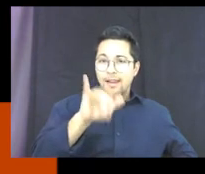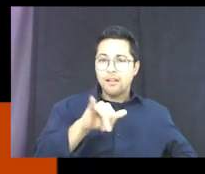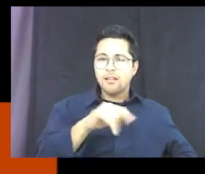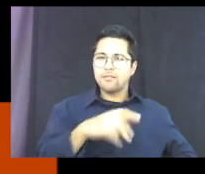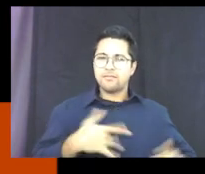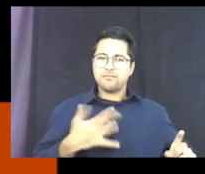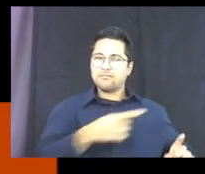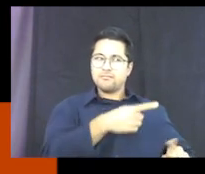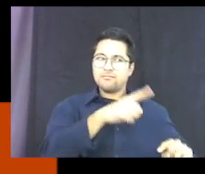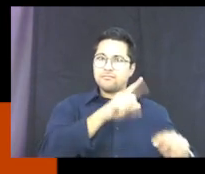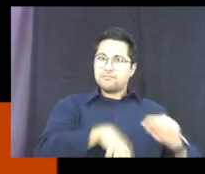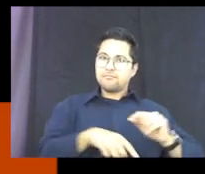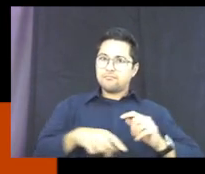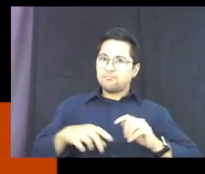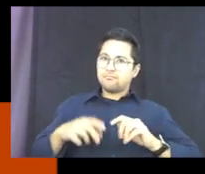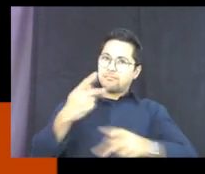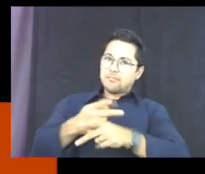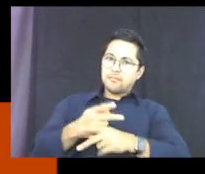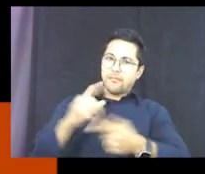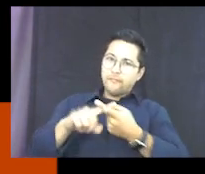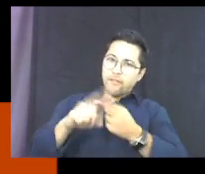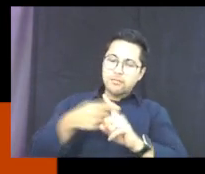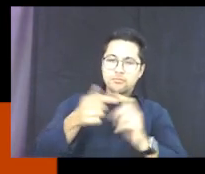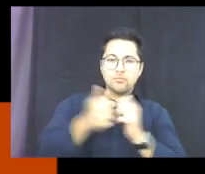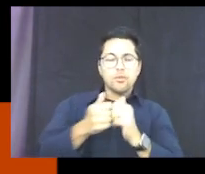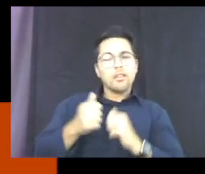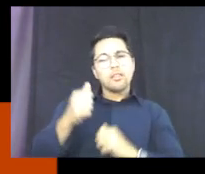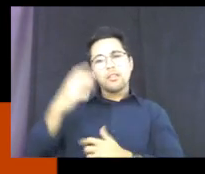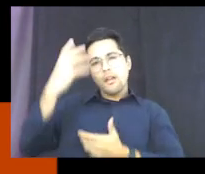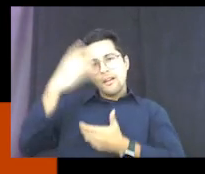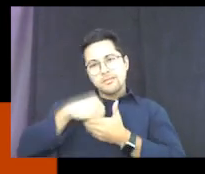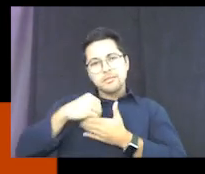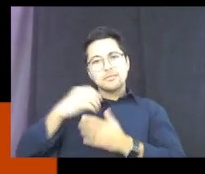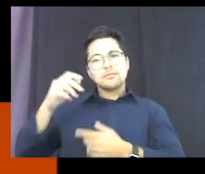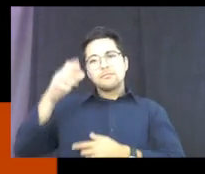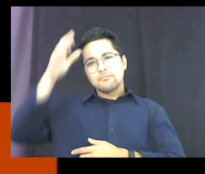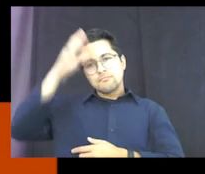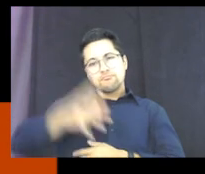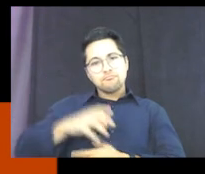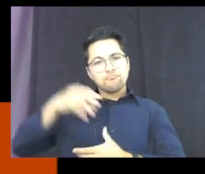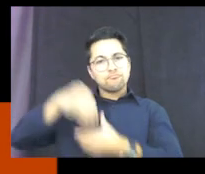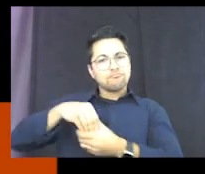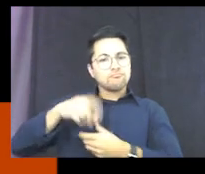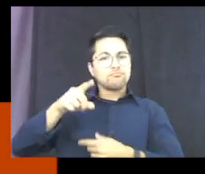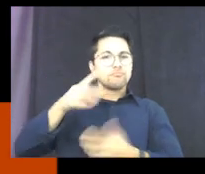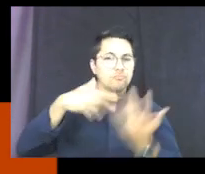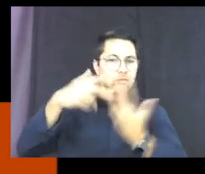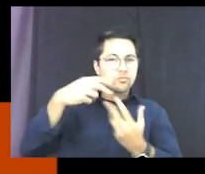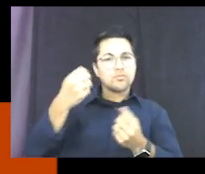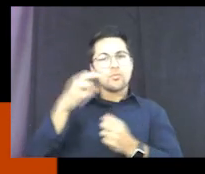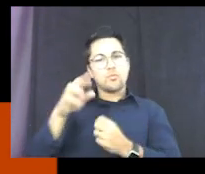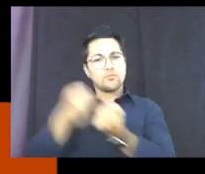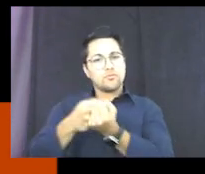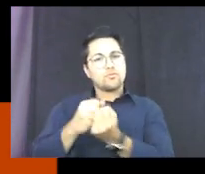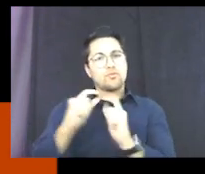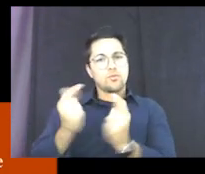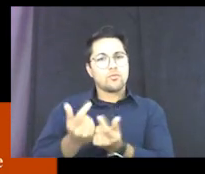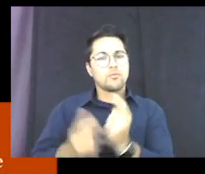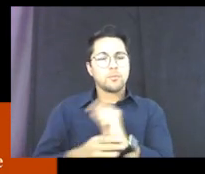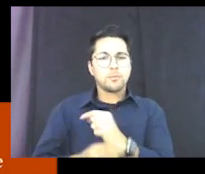make and keep friendships with the autistic males within a social or support group.